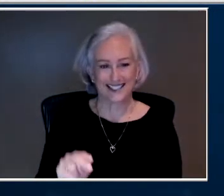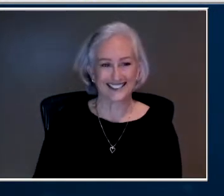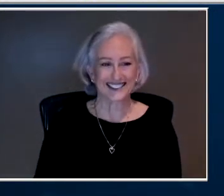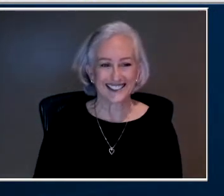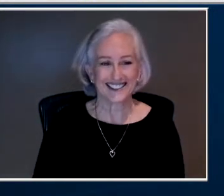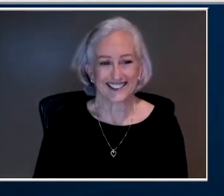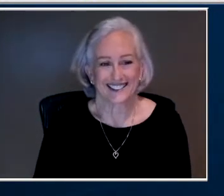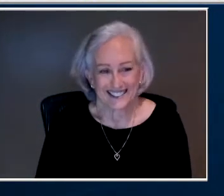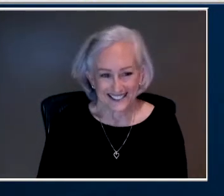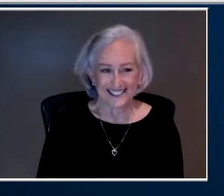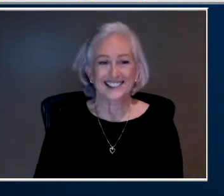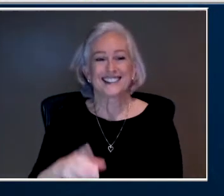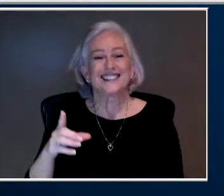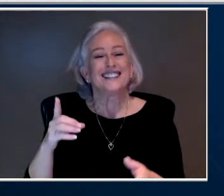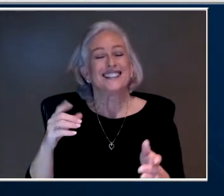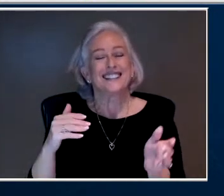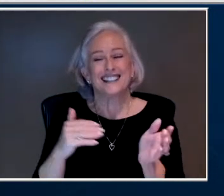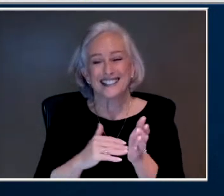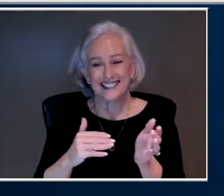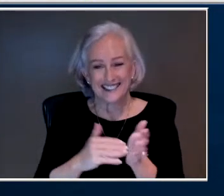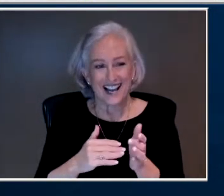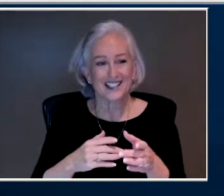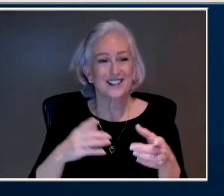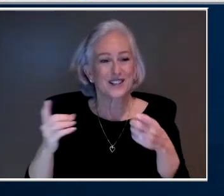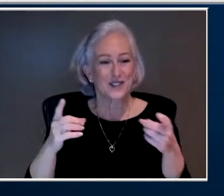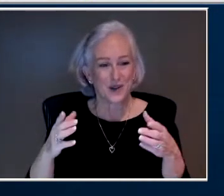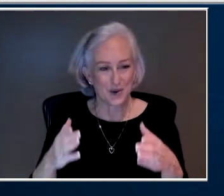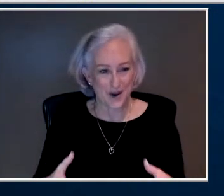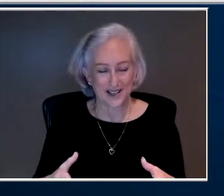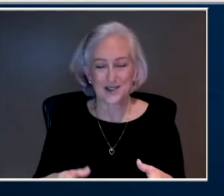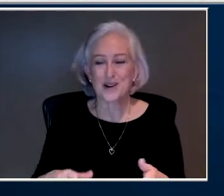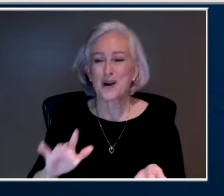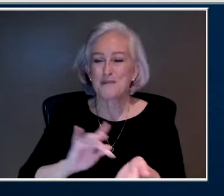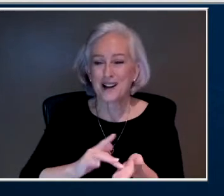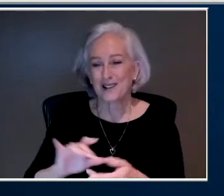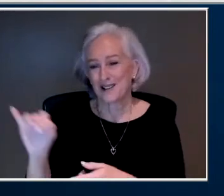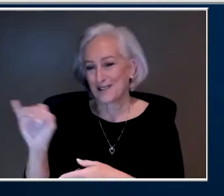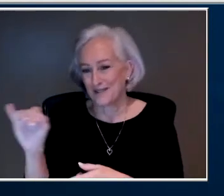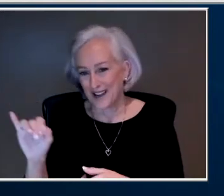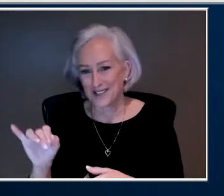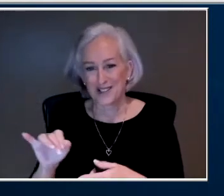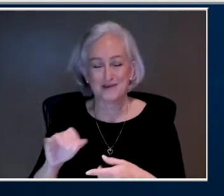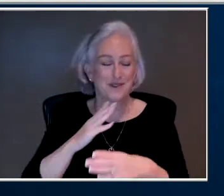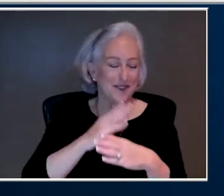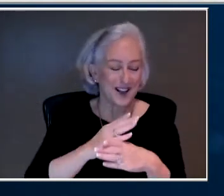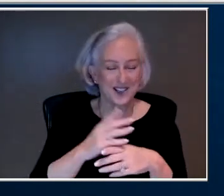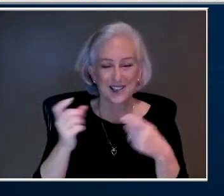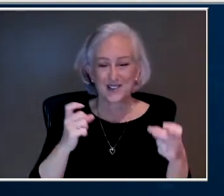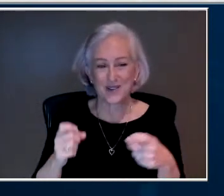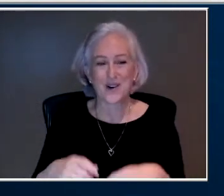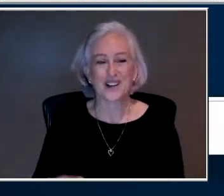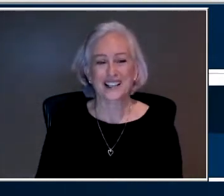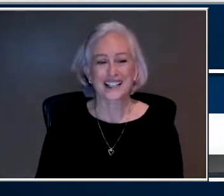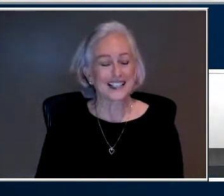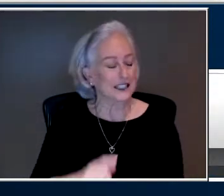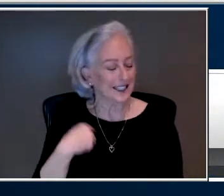Infection Prevention and Control. Yeah. You've got such a big title. It's only been 3 years. Don't worry. I'll get it. I swear. Give me another